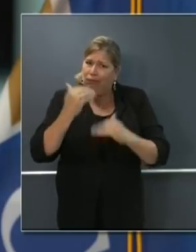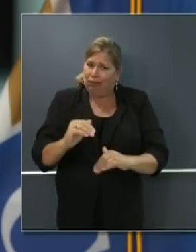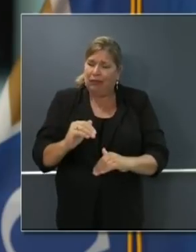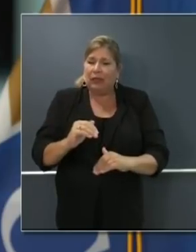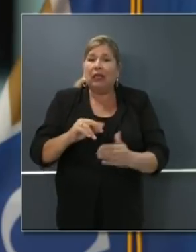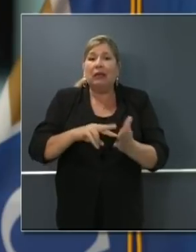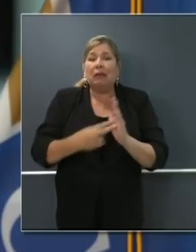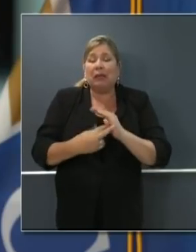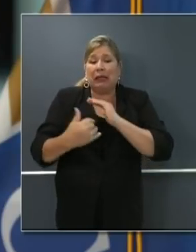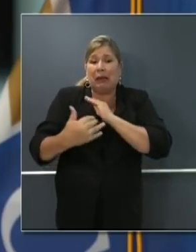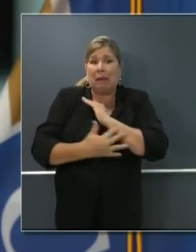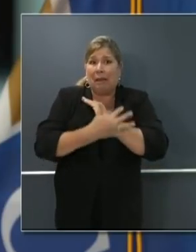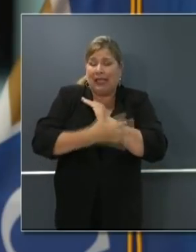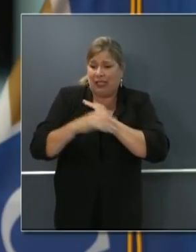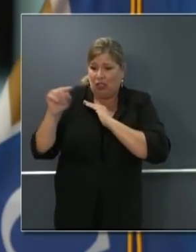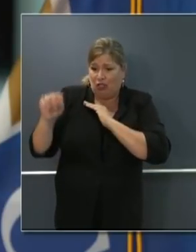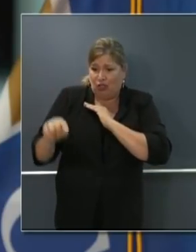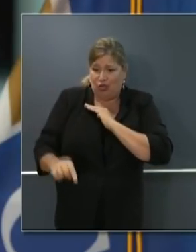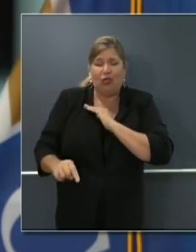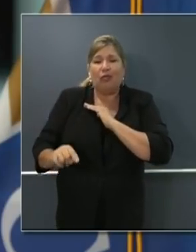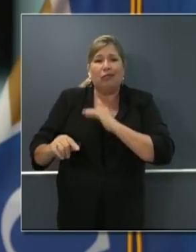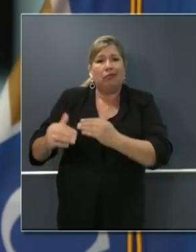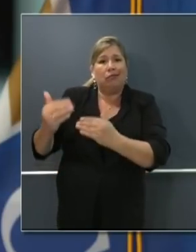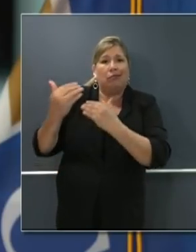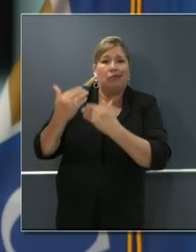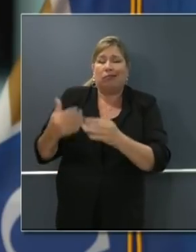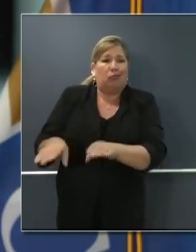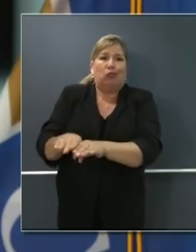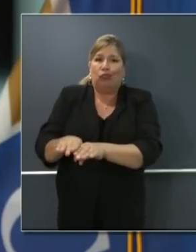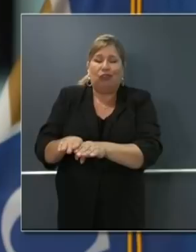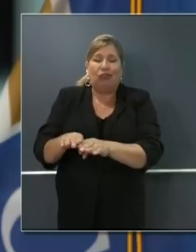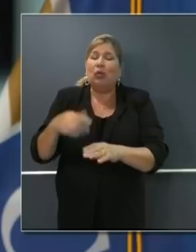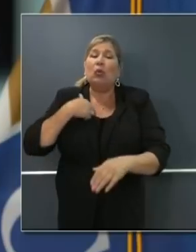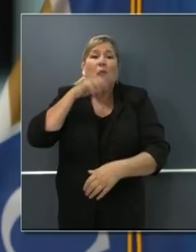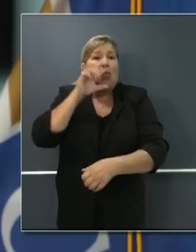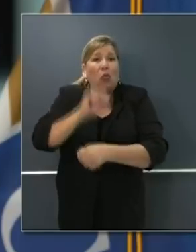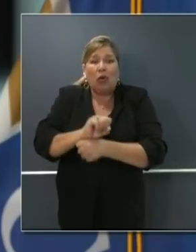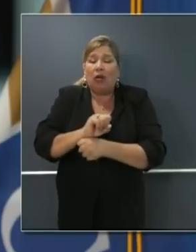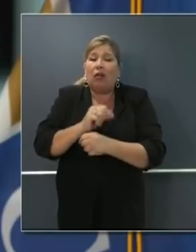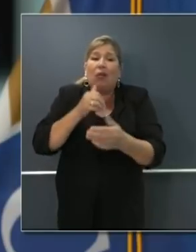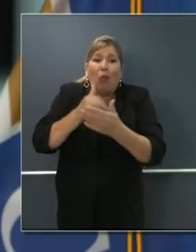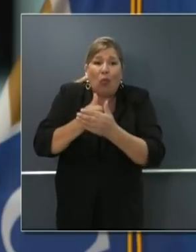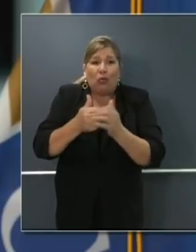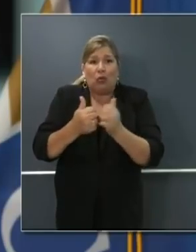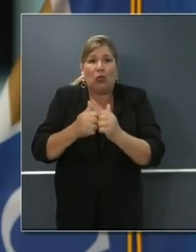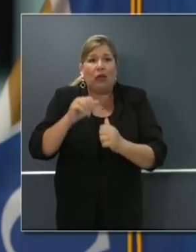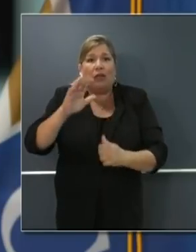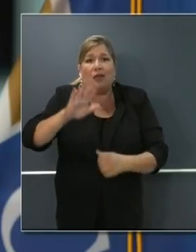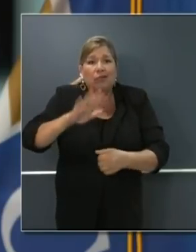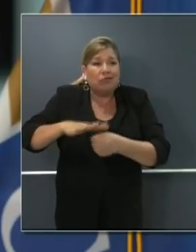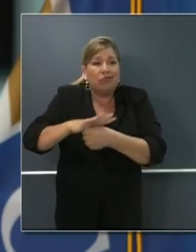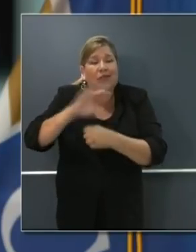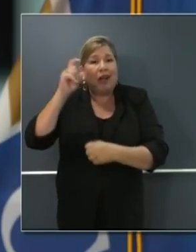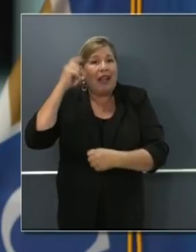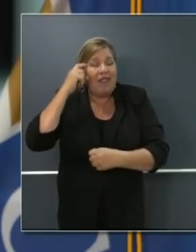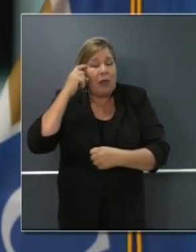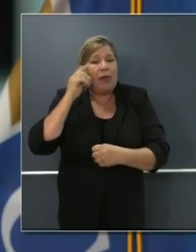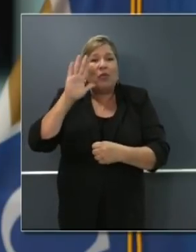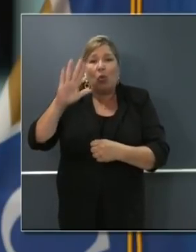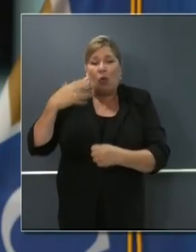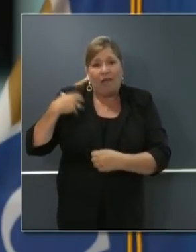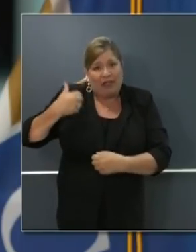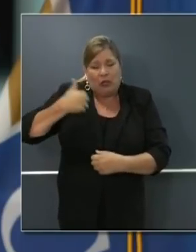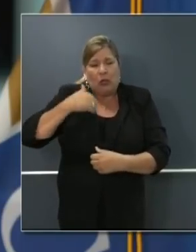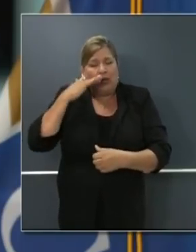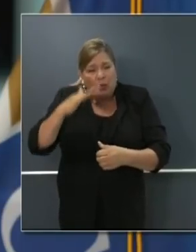there, state and local beaches. We want to work very closely with local elected officials, and we're committed to doing that. And